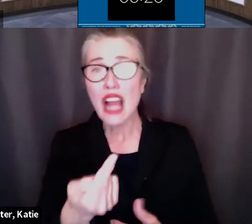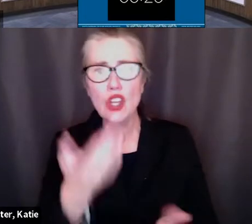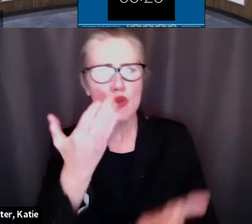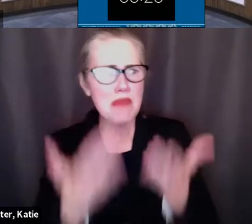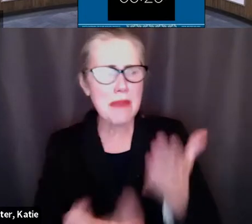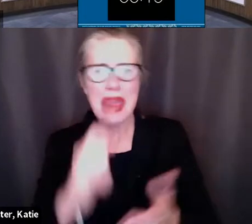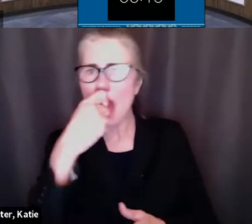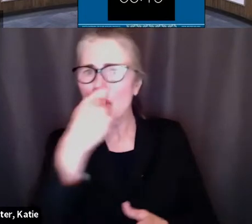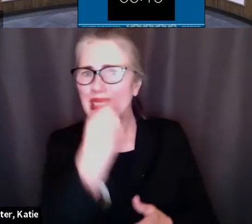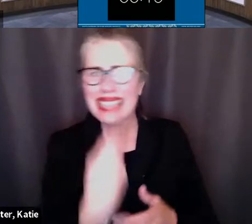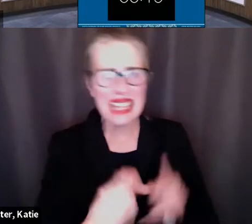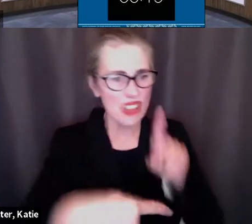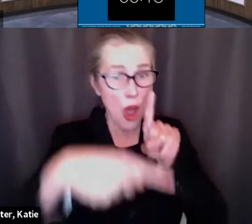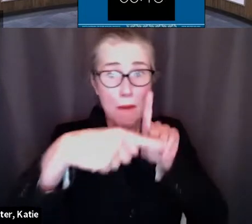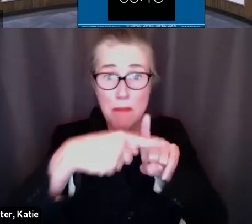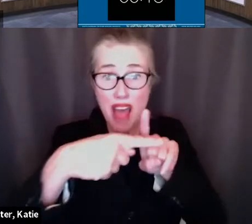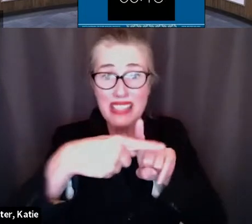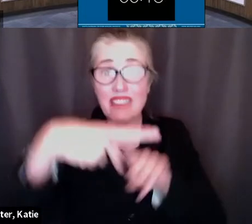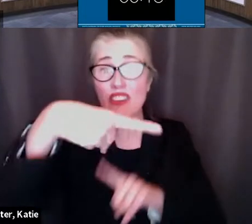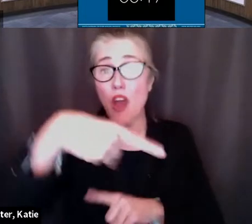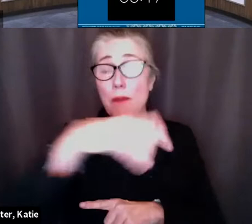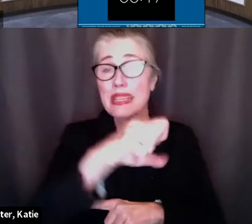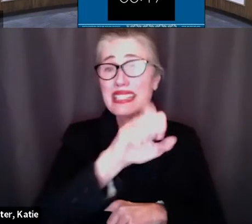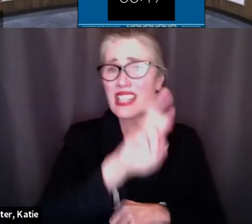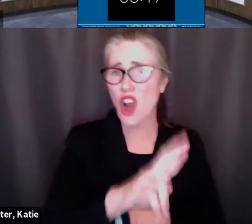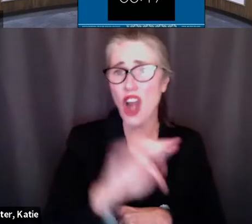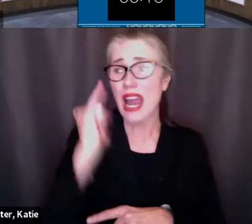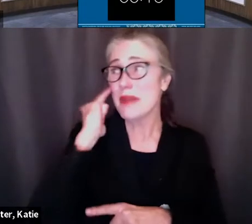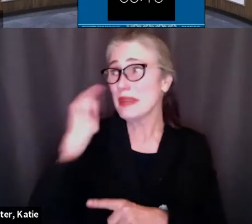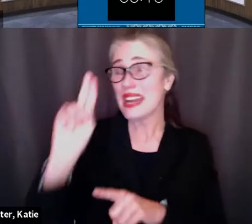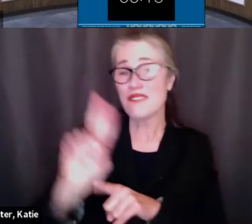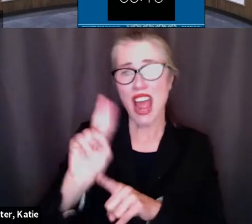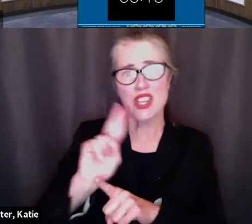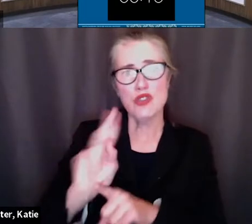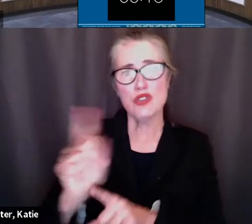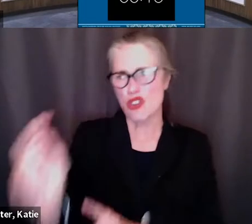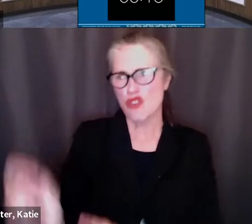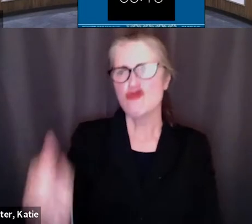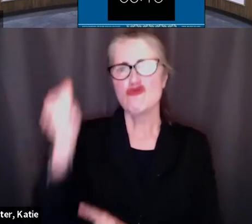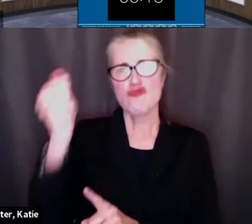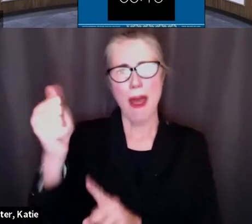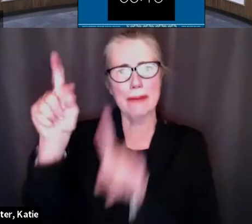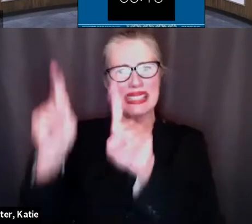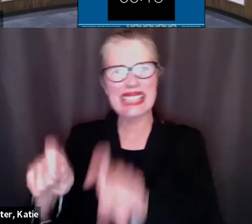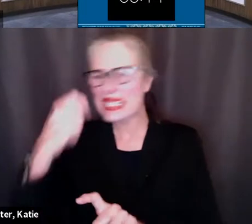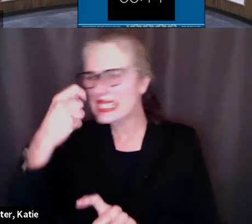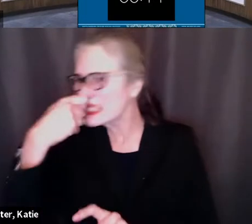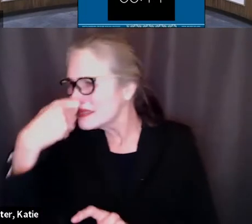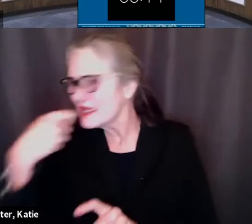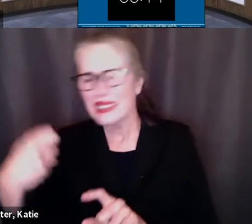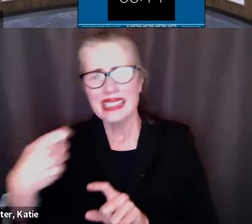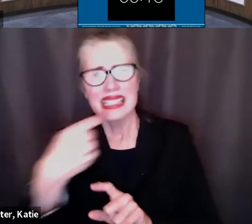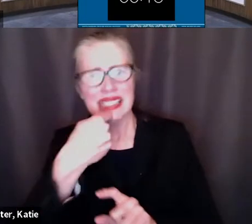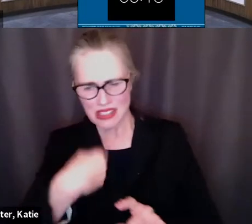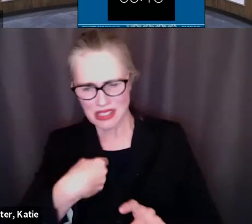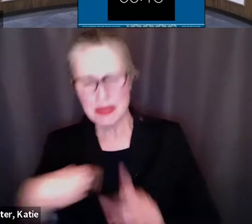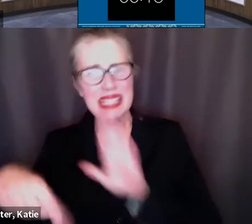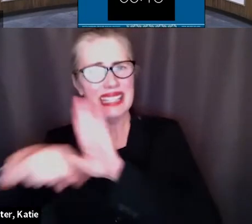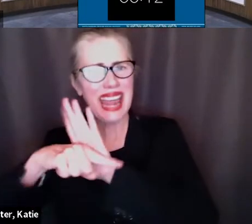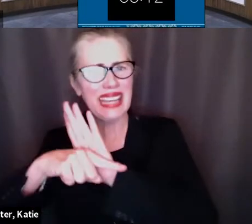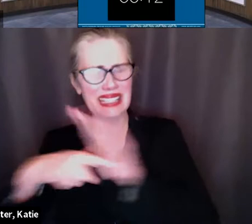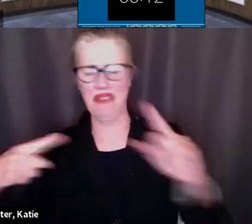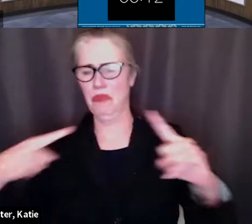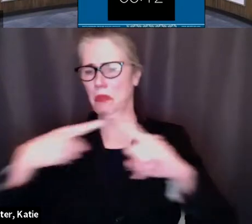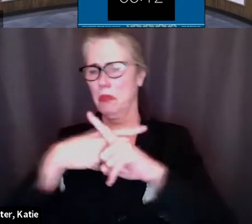rapid test so this is so much confusion here you know i have the omicron i will test